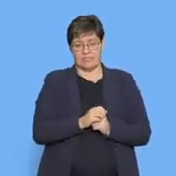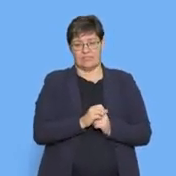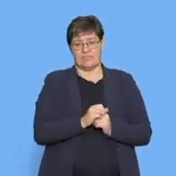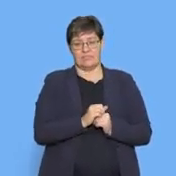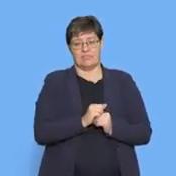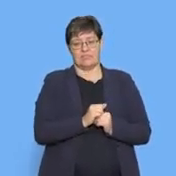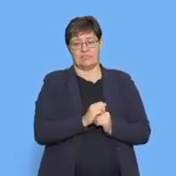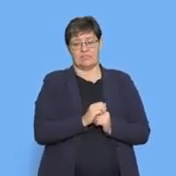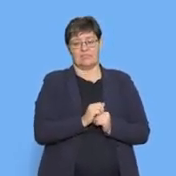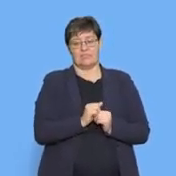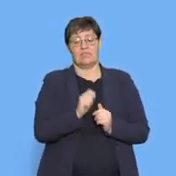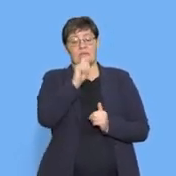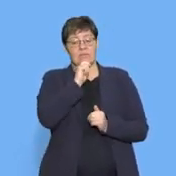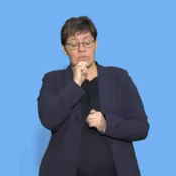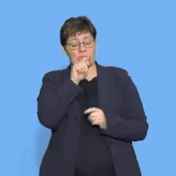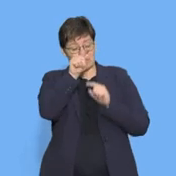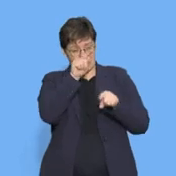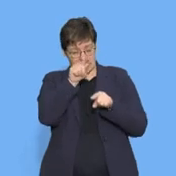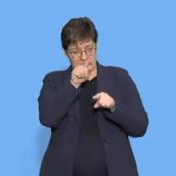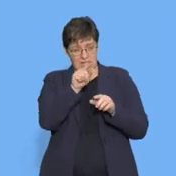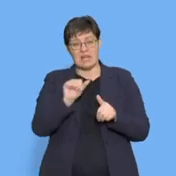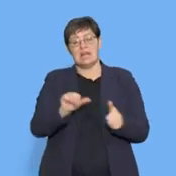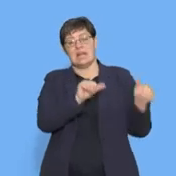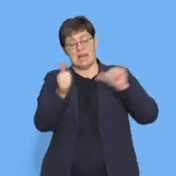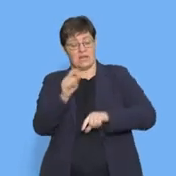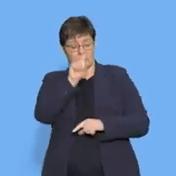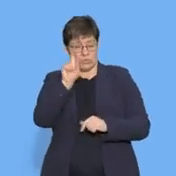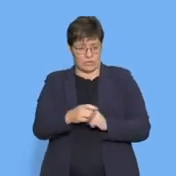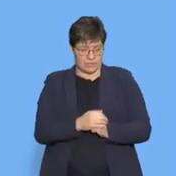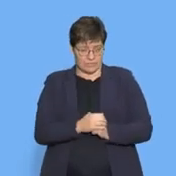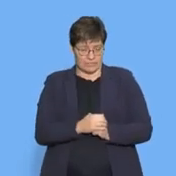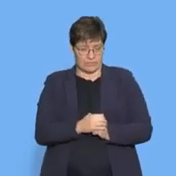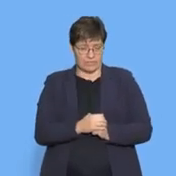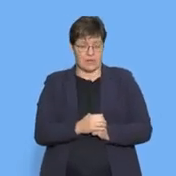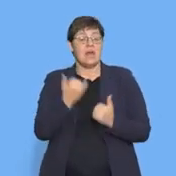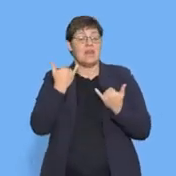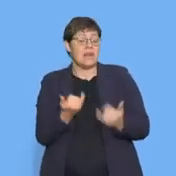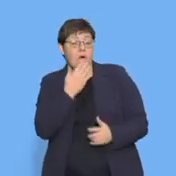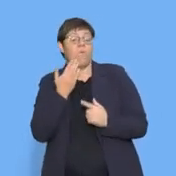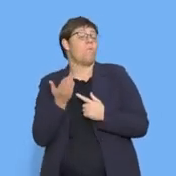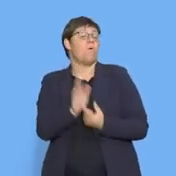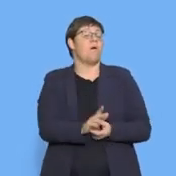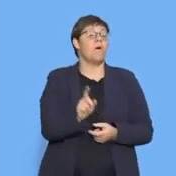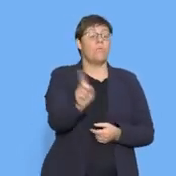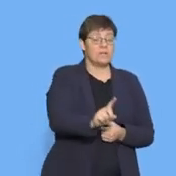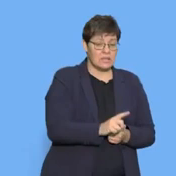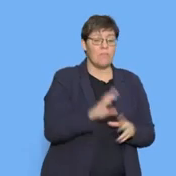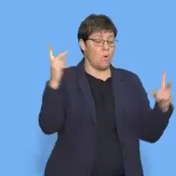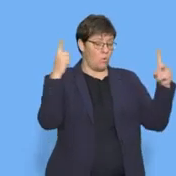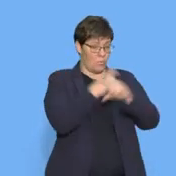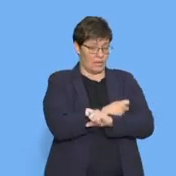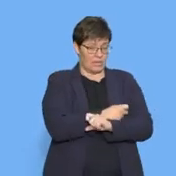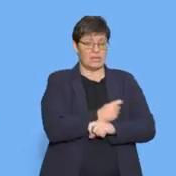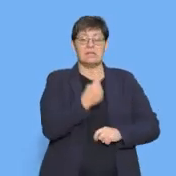alpha. Okay, we're going to use these two in the next part of our question. Now they ask us something a